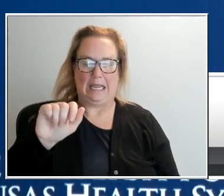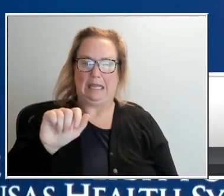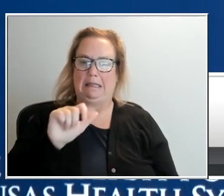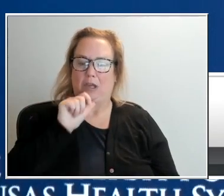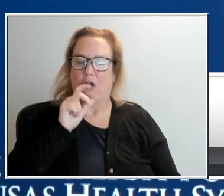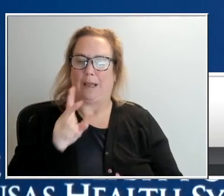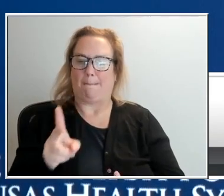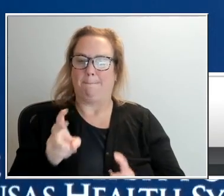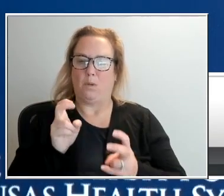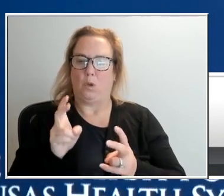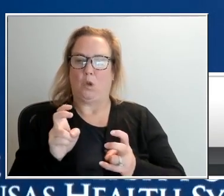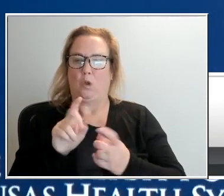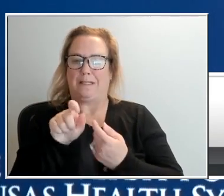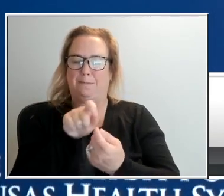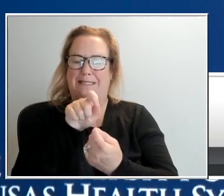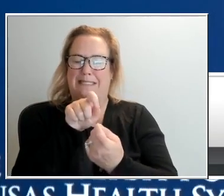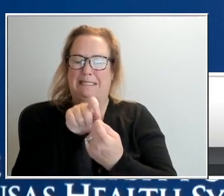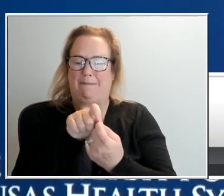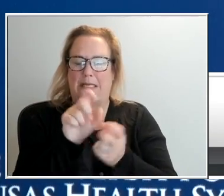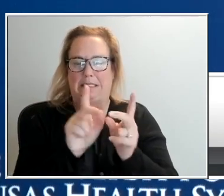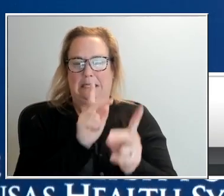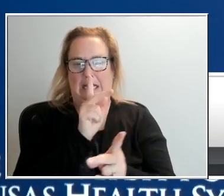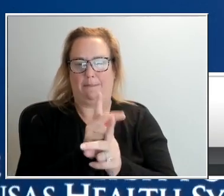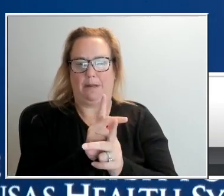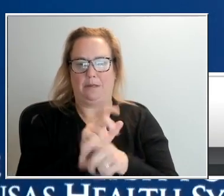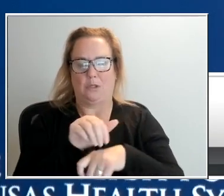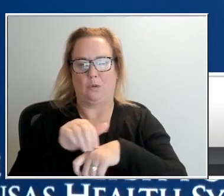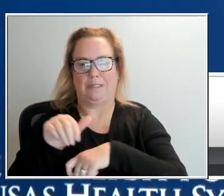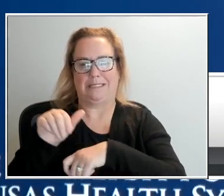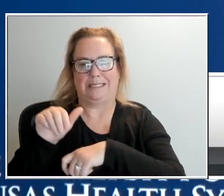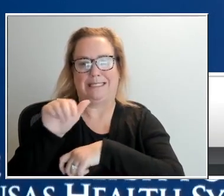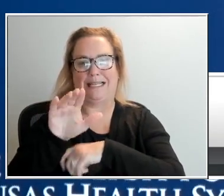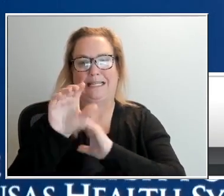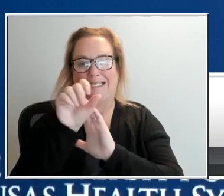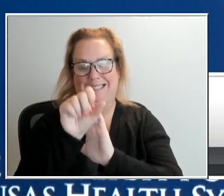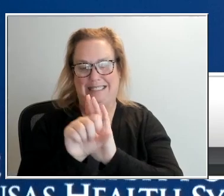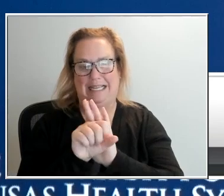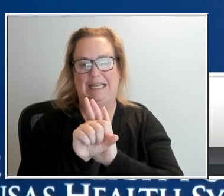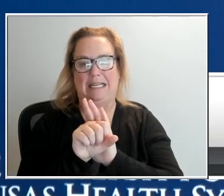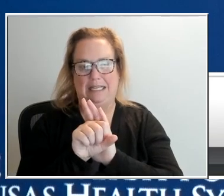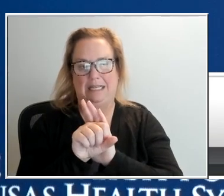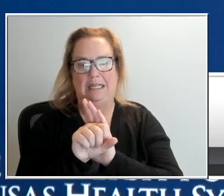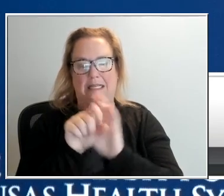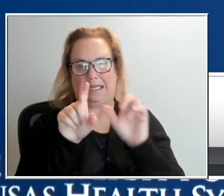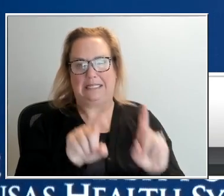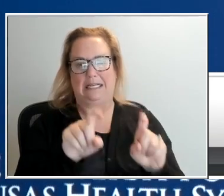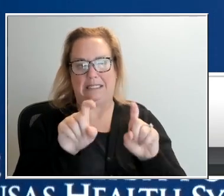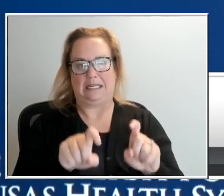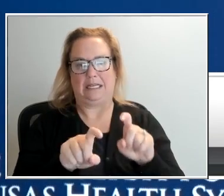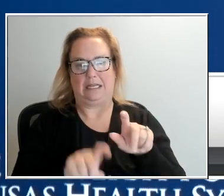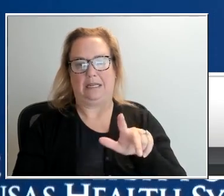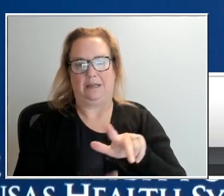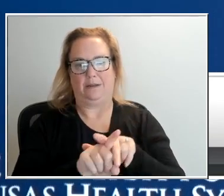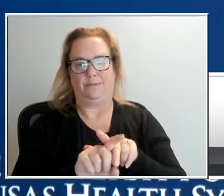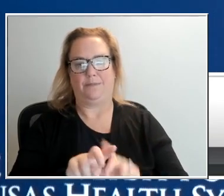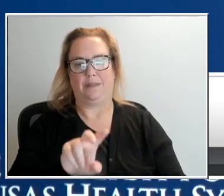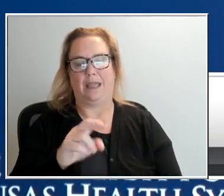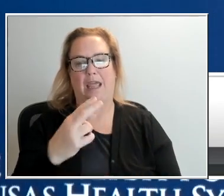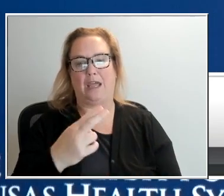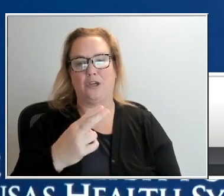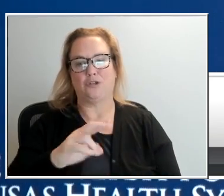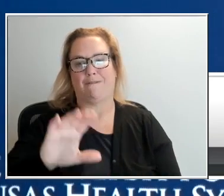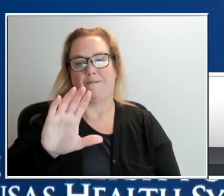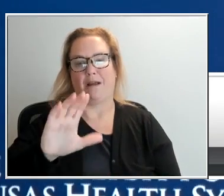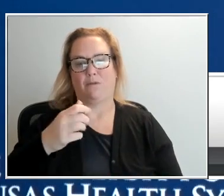specific influenza A type, and so it was probably sent off to the state where they probably tested it and it came up H5. We are still waiting for the